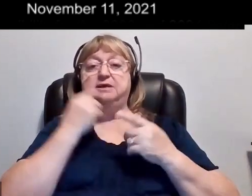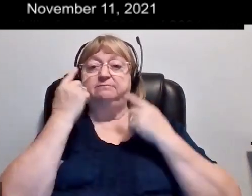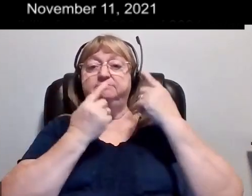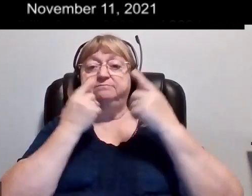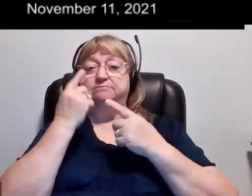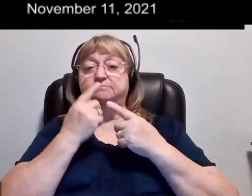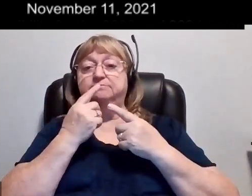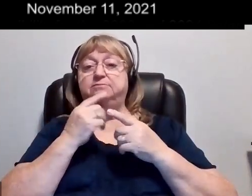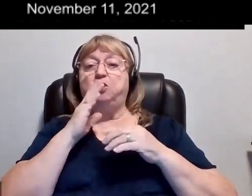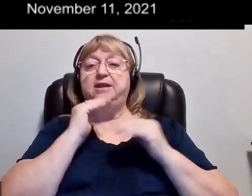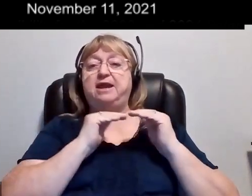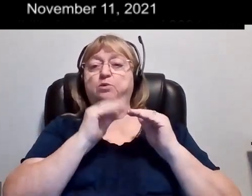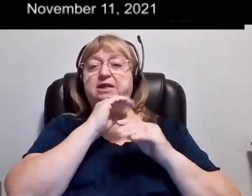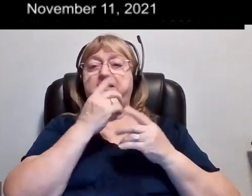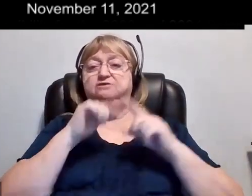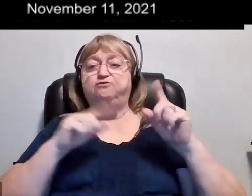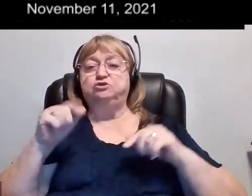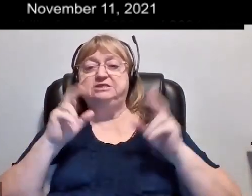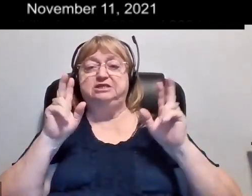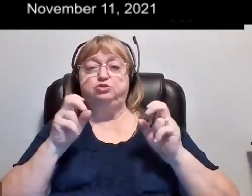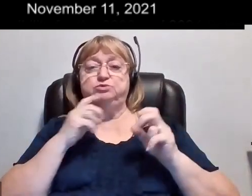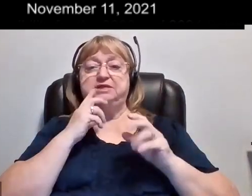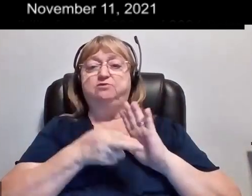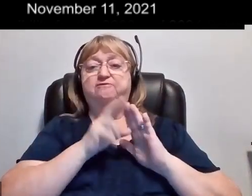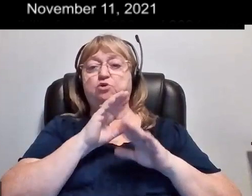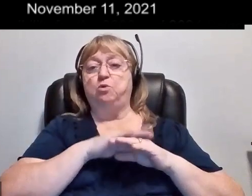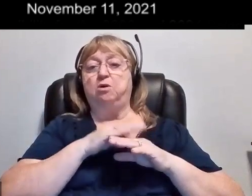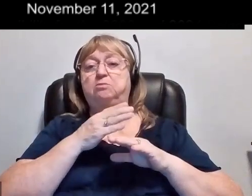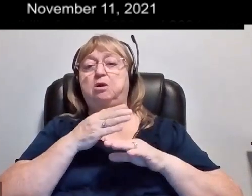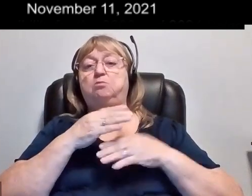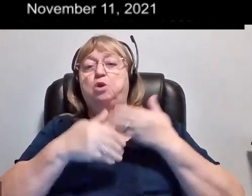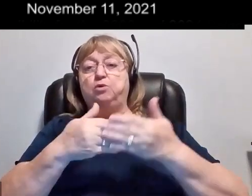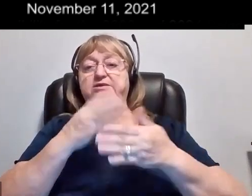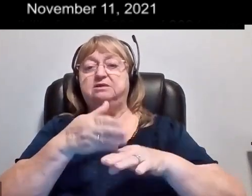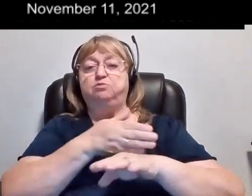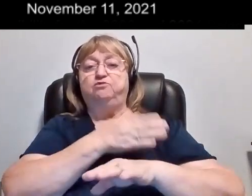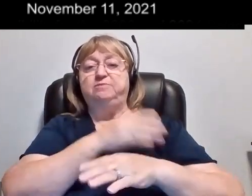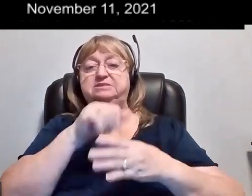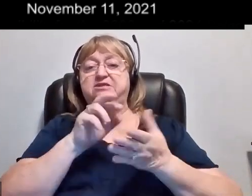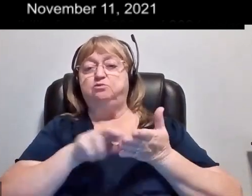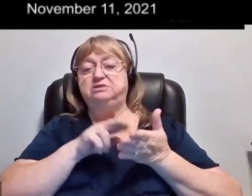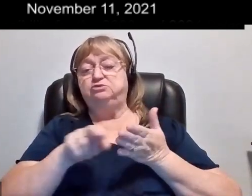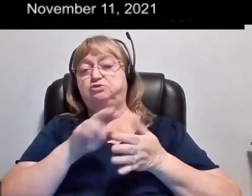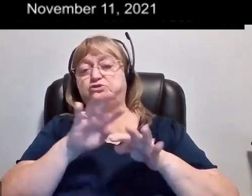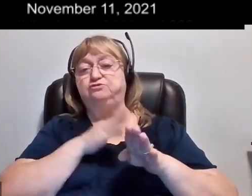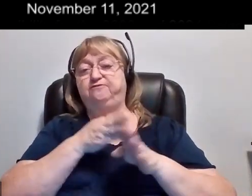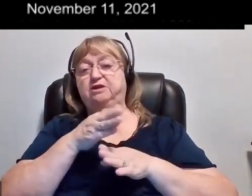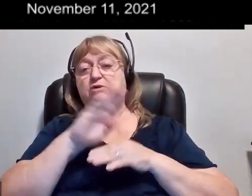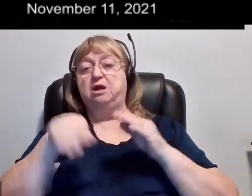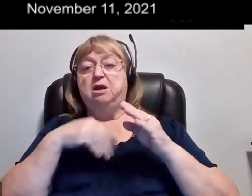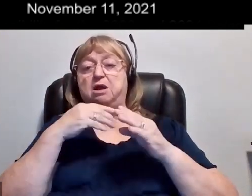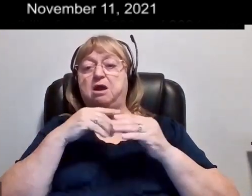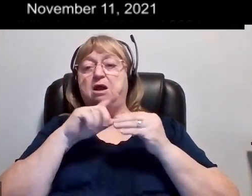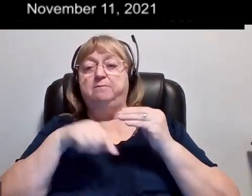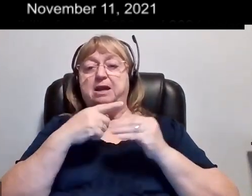diversity issues, and review on progresses and improvements in the research field about equity and